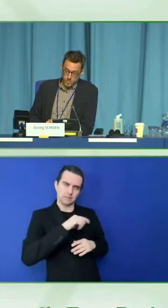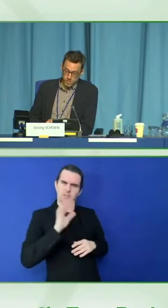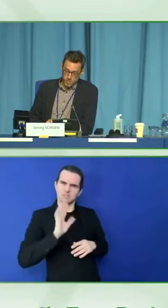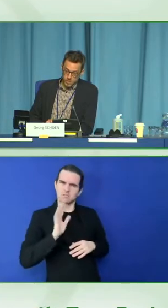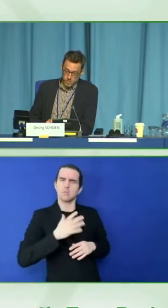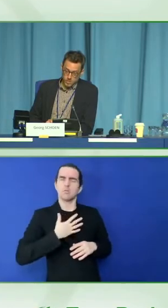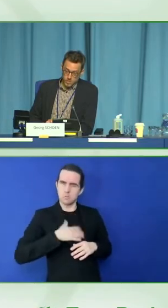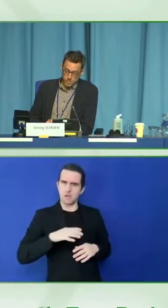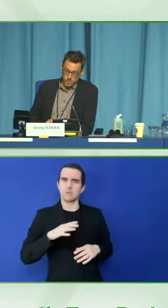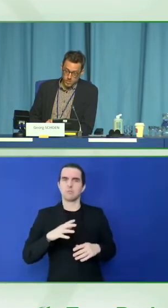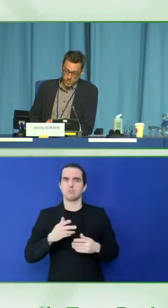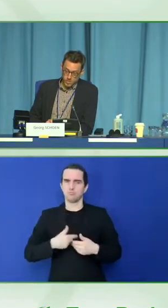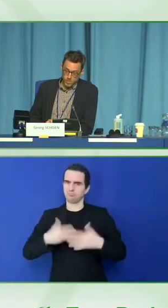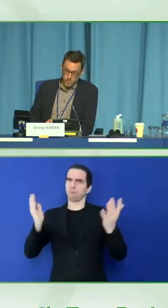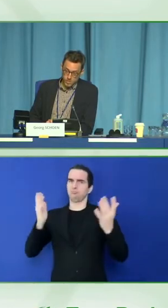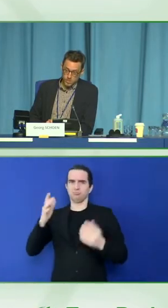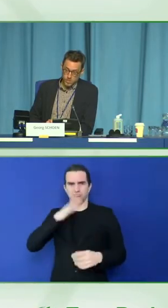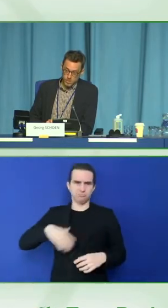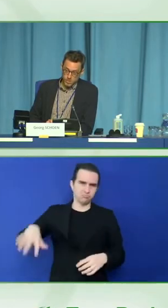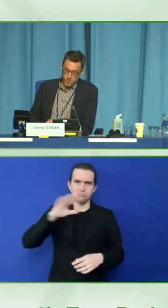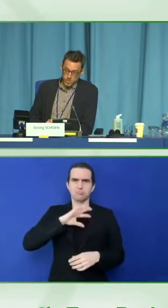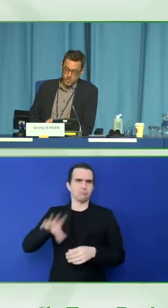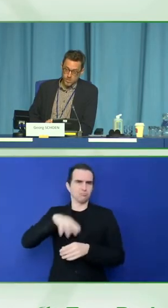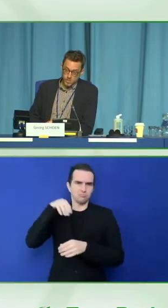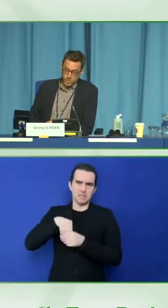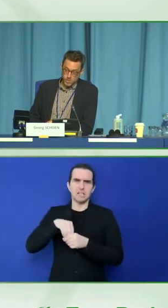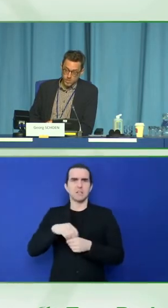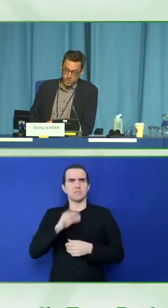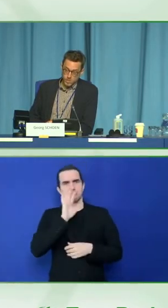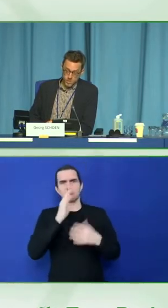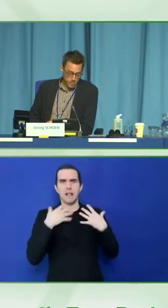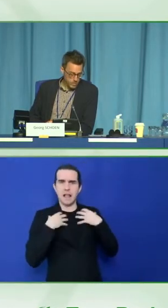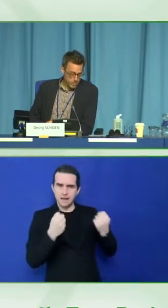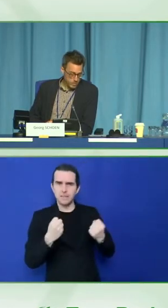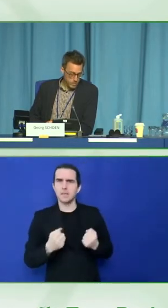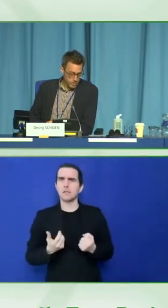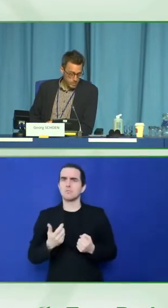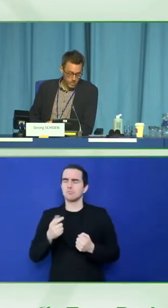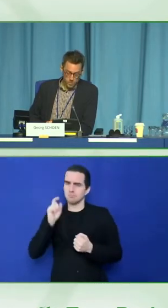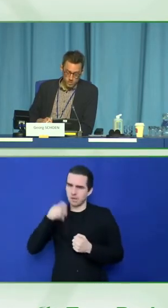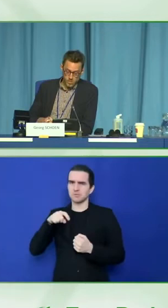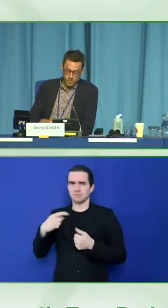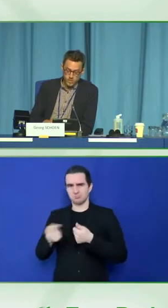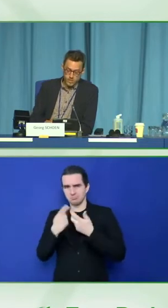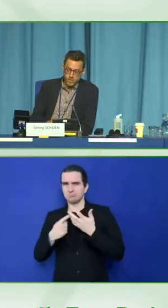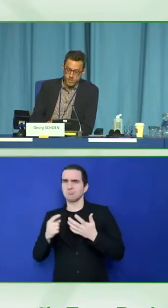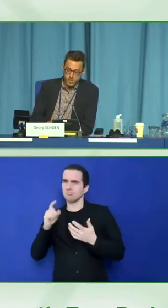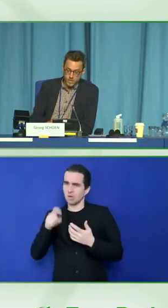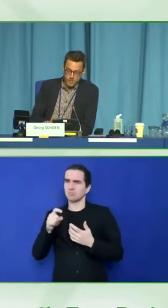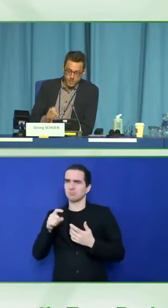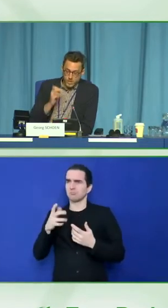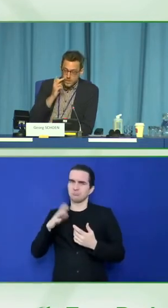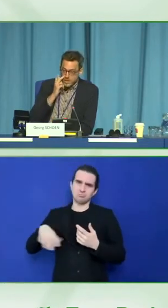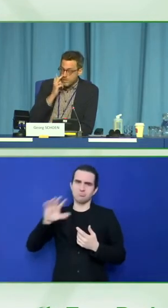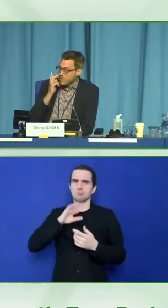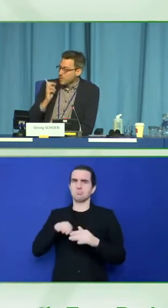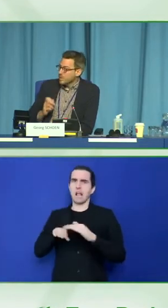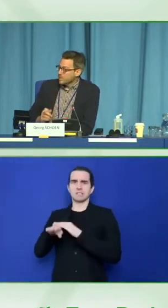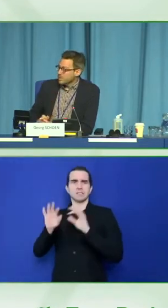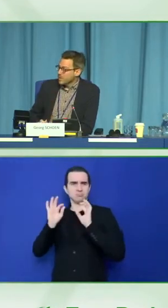with disabilities rather than being charitable to them. That's what I would say.